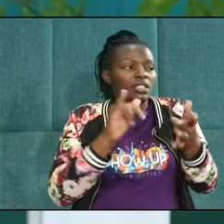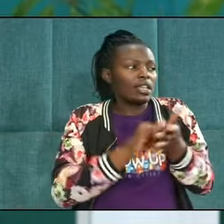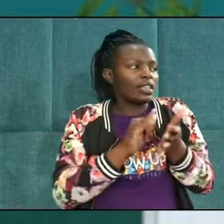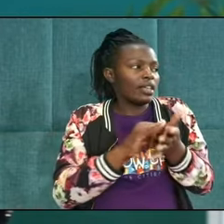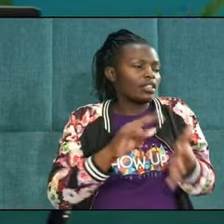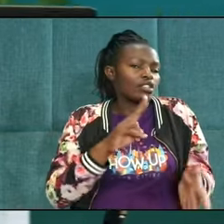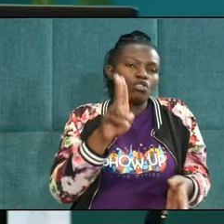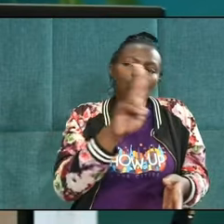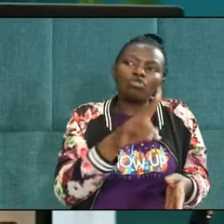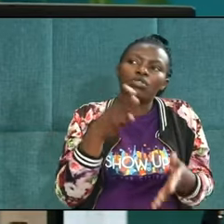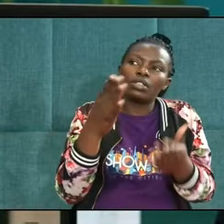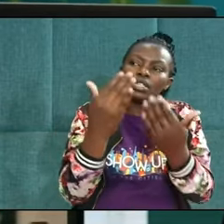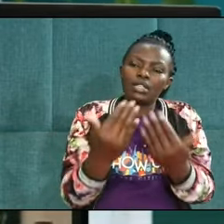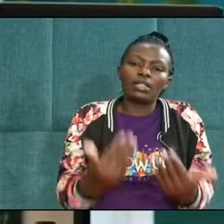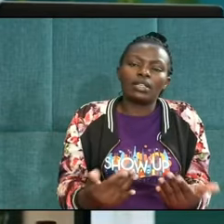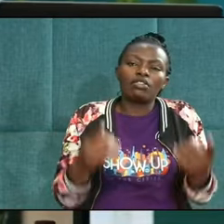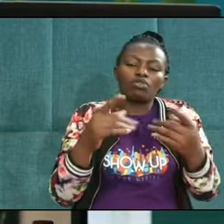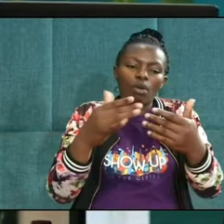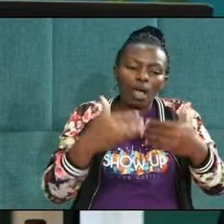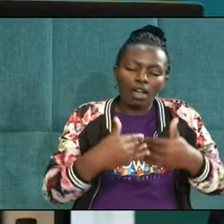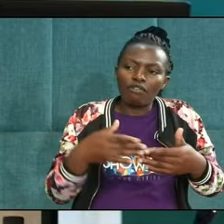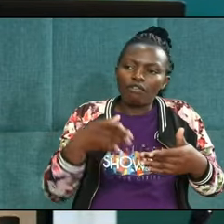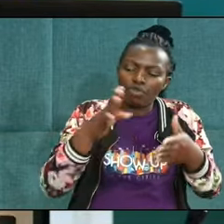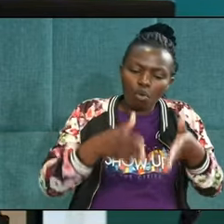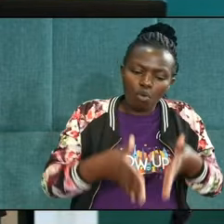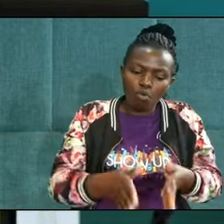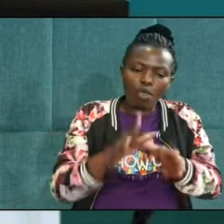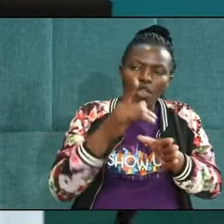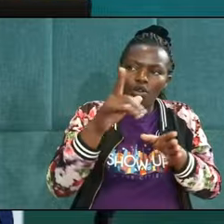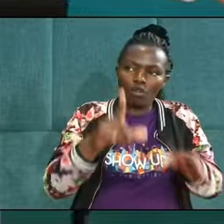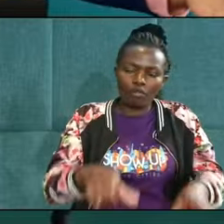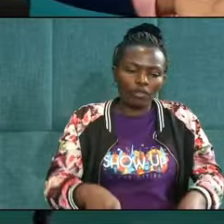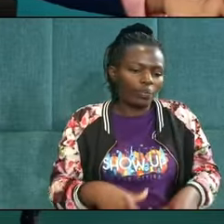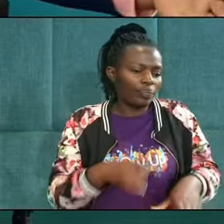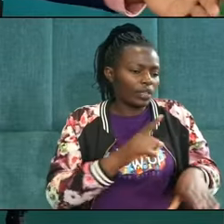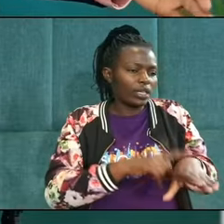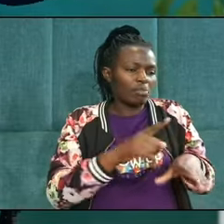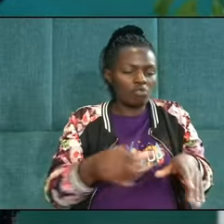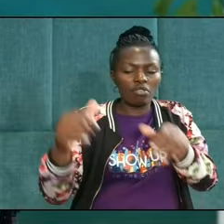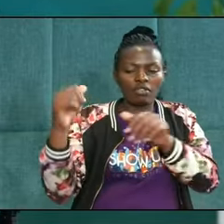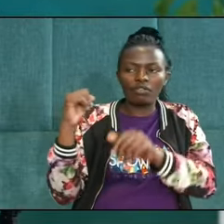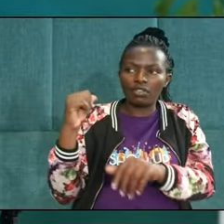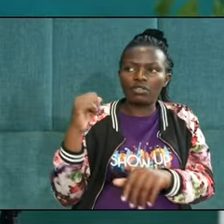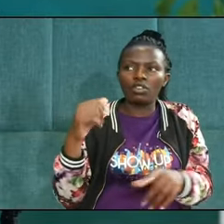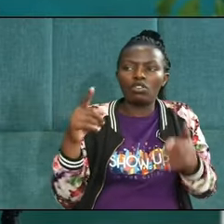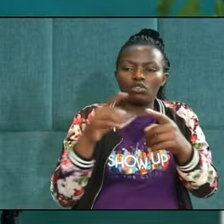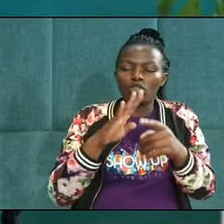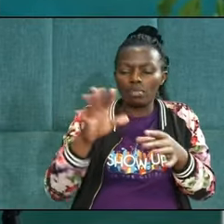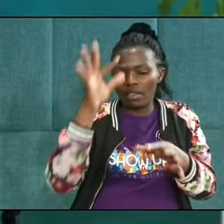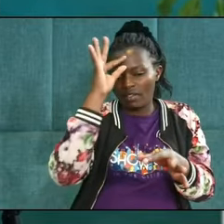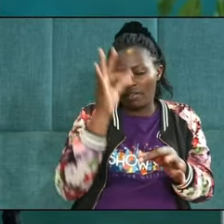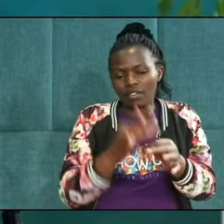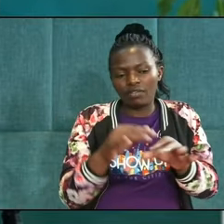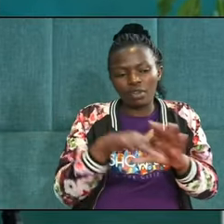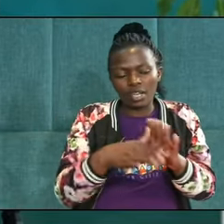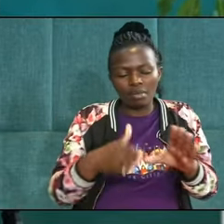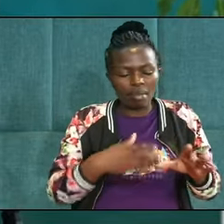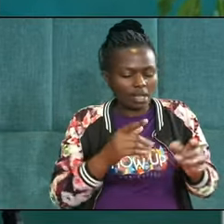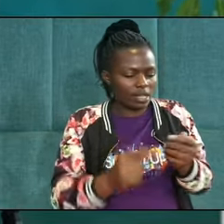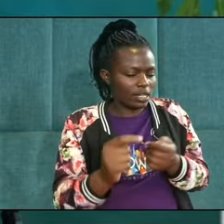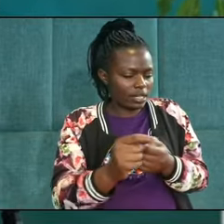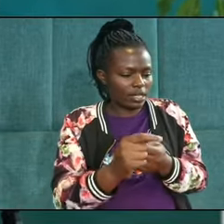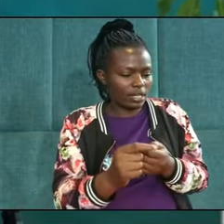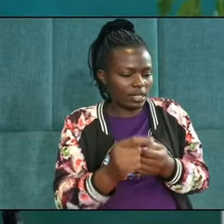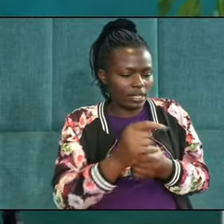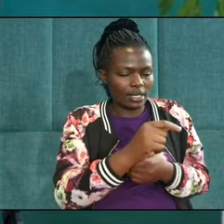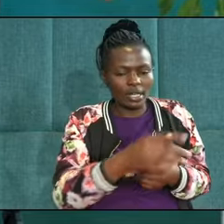provide their own means of living. Now, if I refuse to be faithful in my tithe, but I